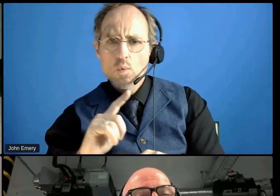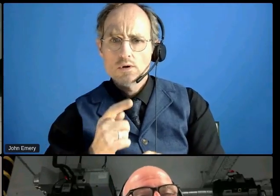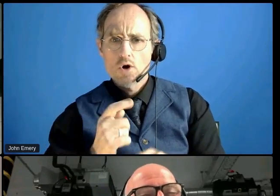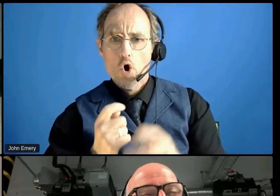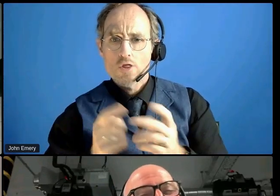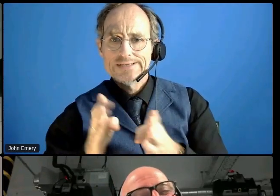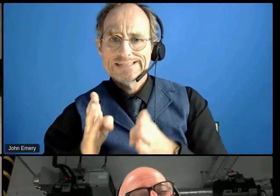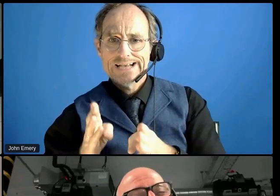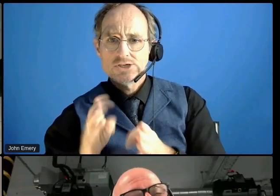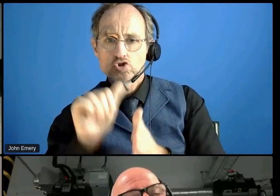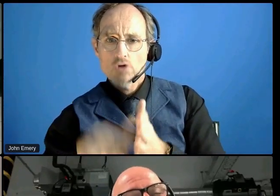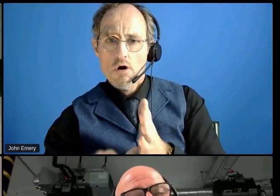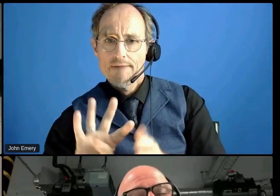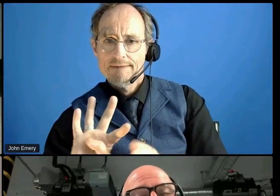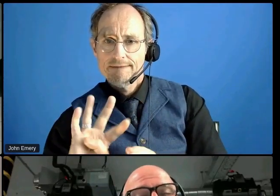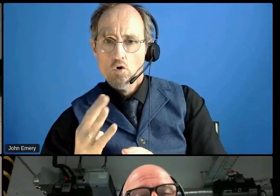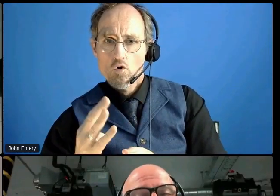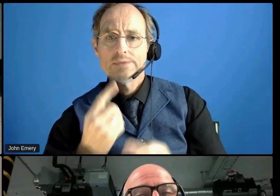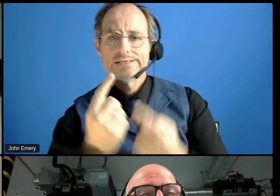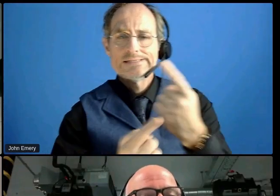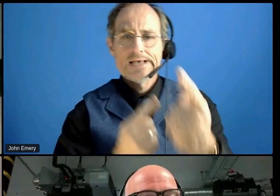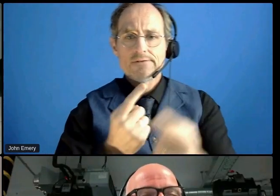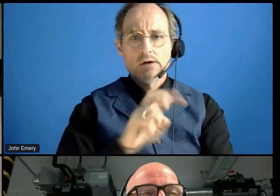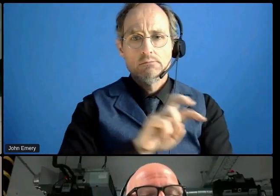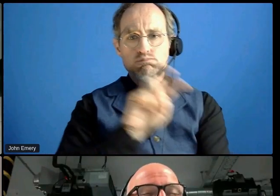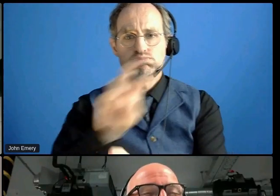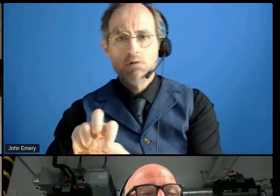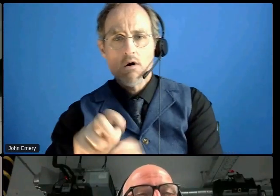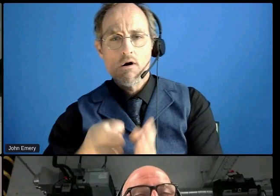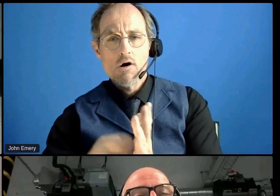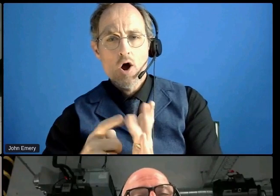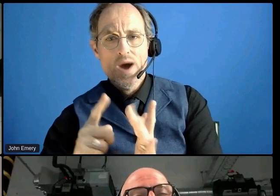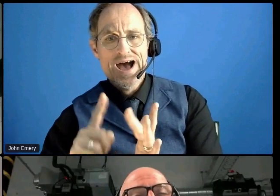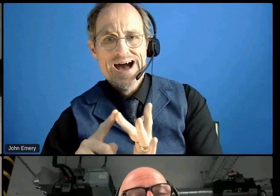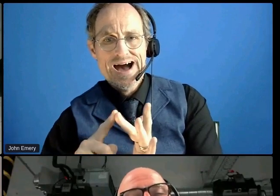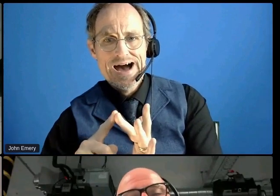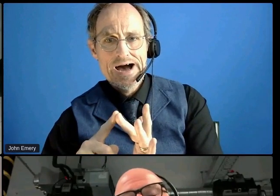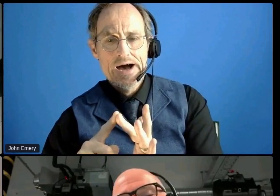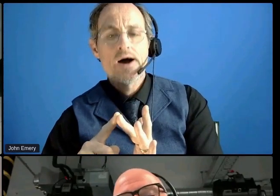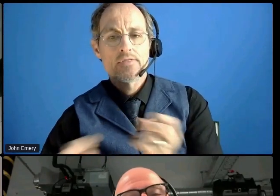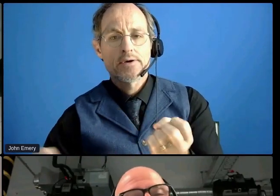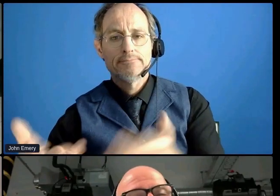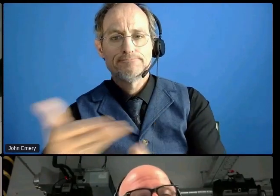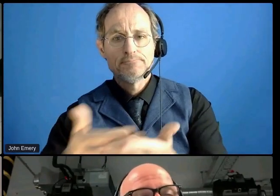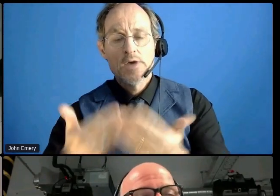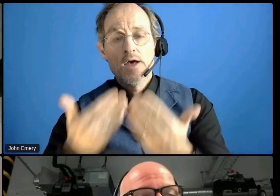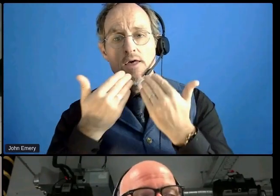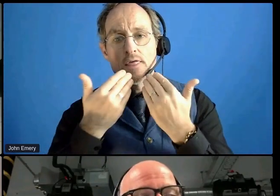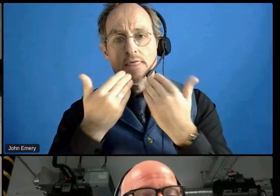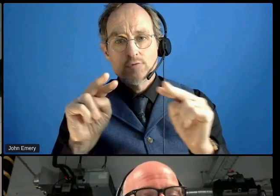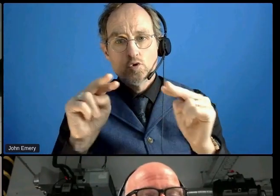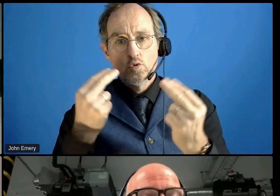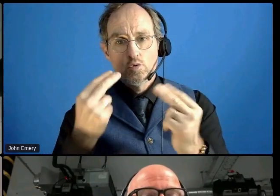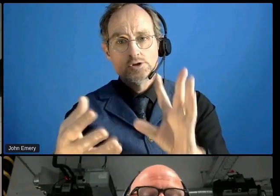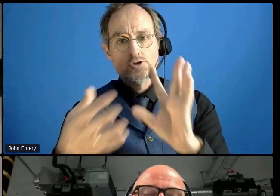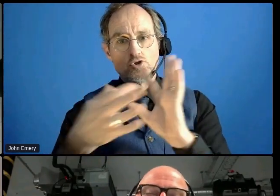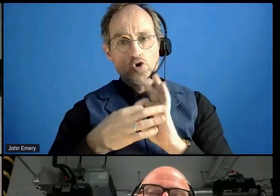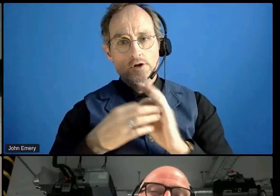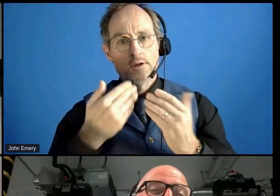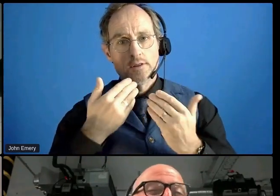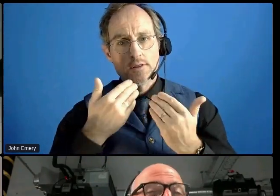hugely expensive, and it's not just about having a level access to a particular space. It's way beyond that. So those are the changes